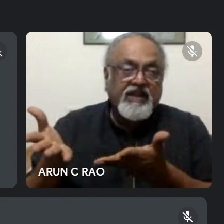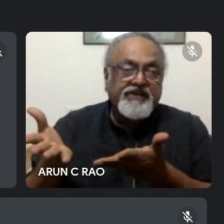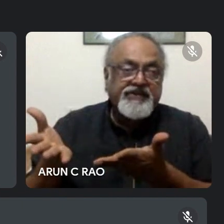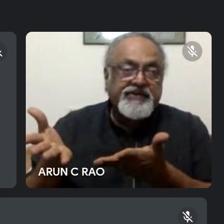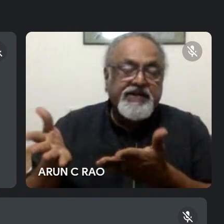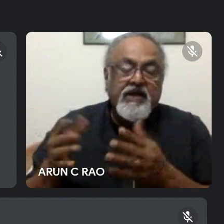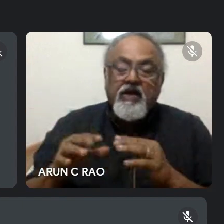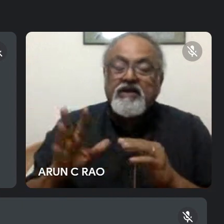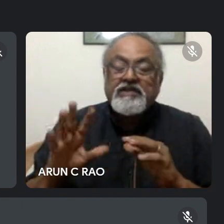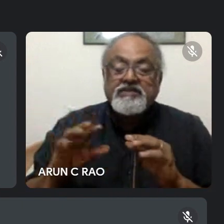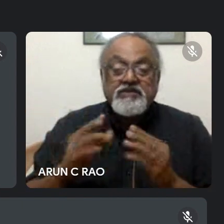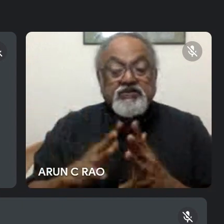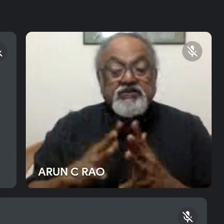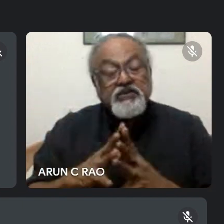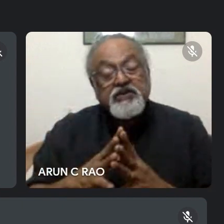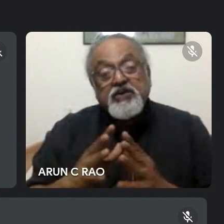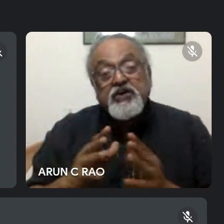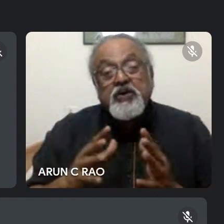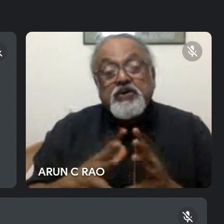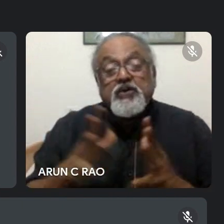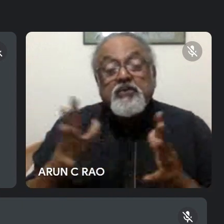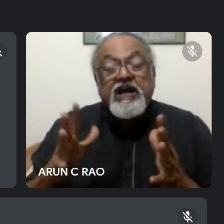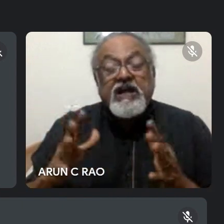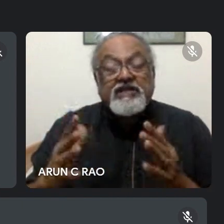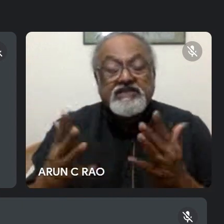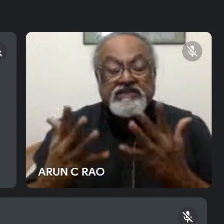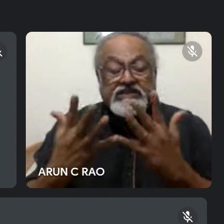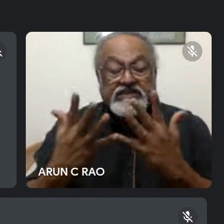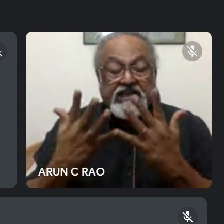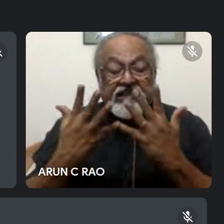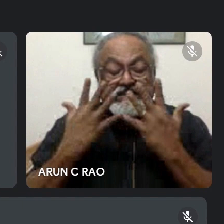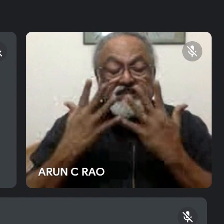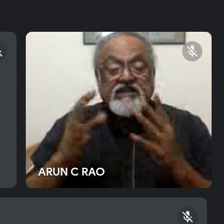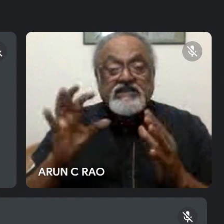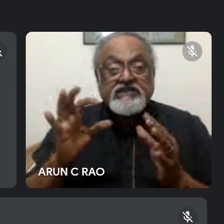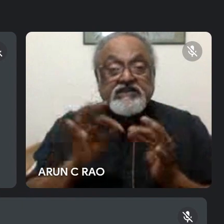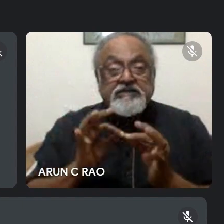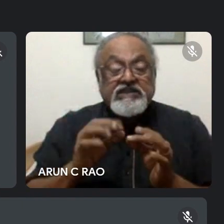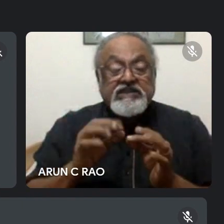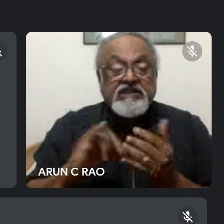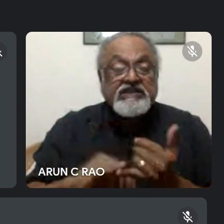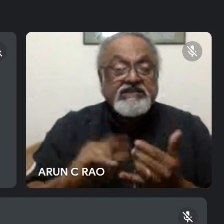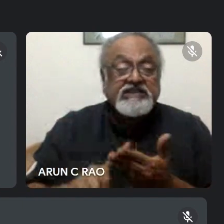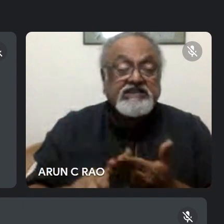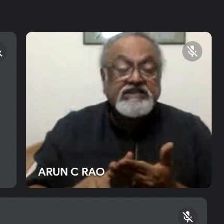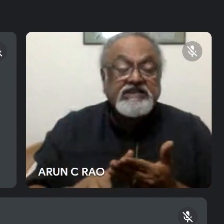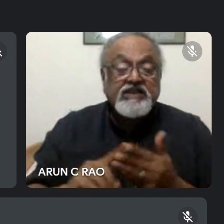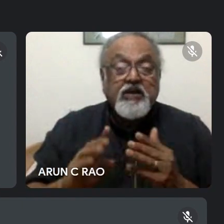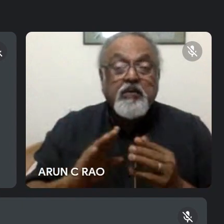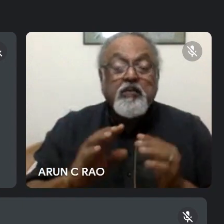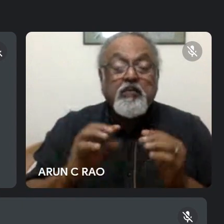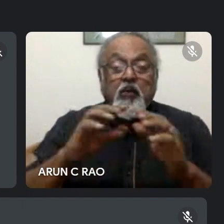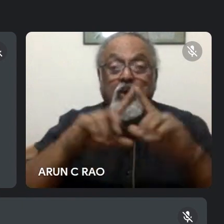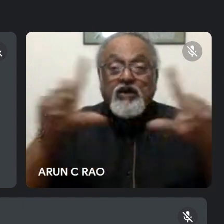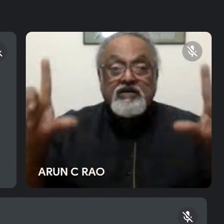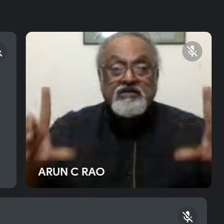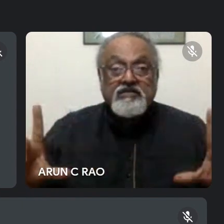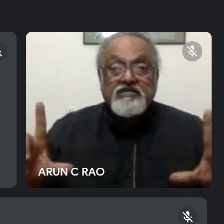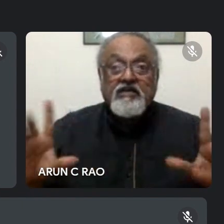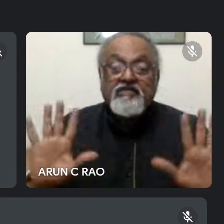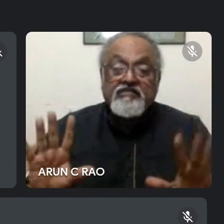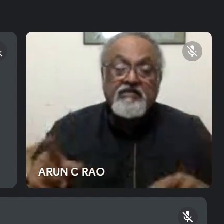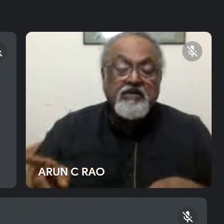kids and our children to mainstream education like CBSE boards and ICC boards, which we already know are difficult